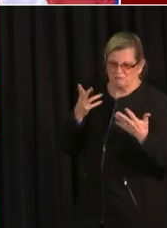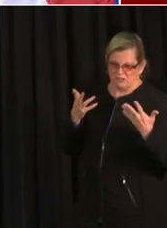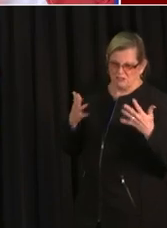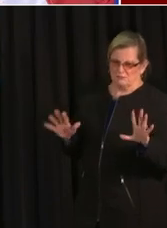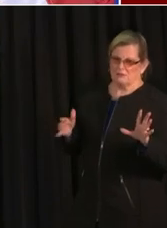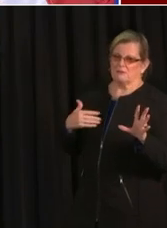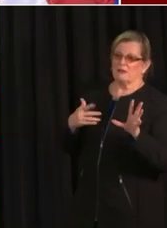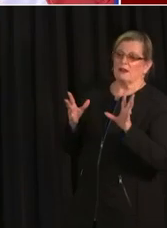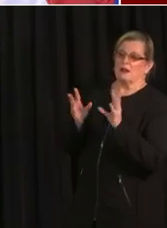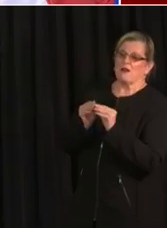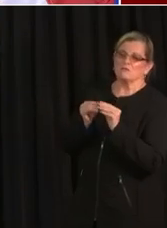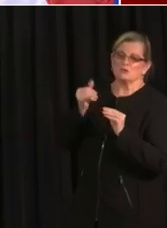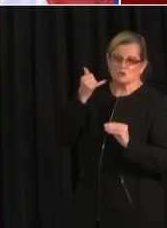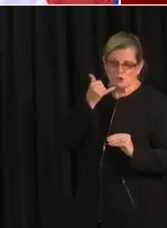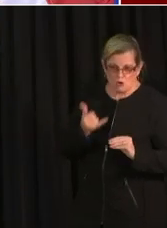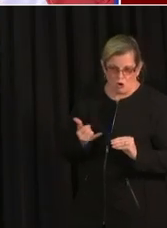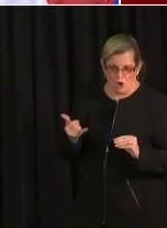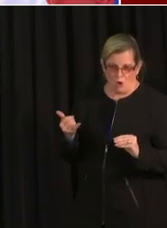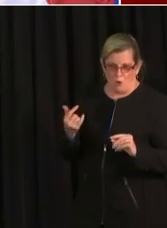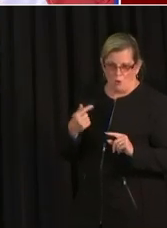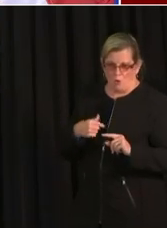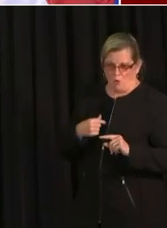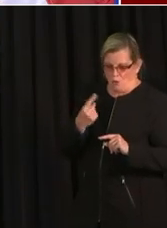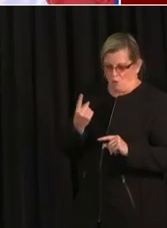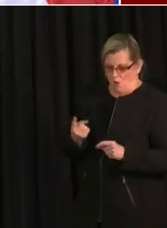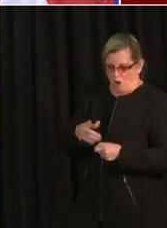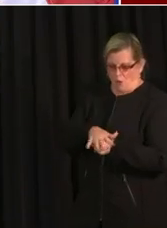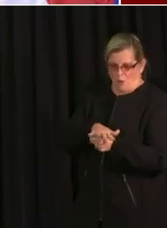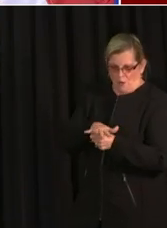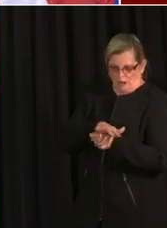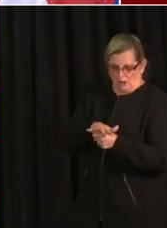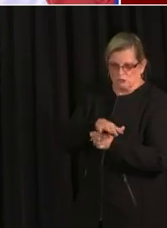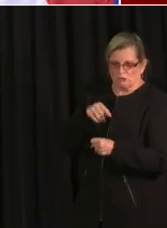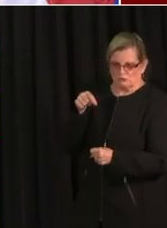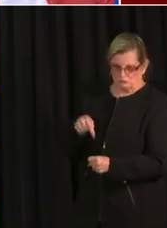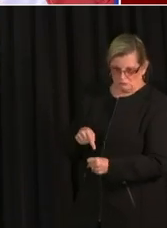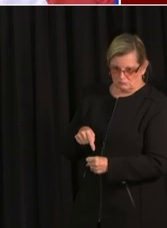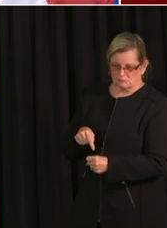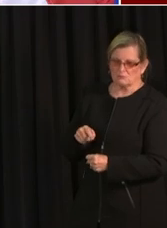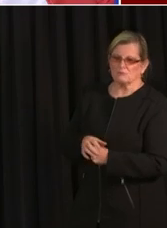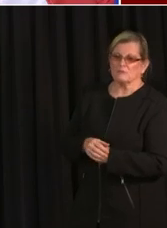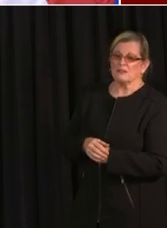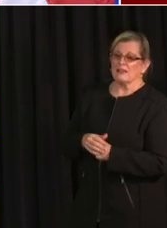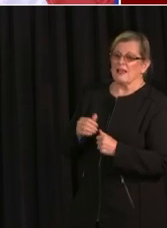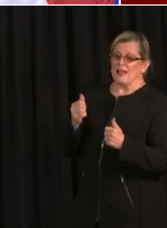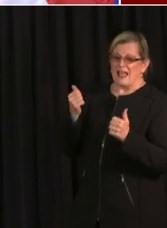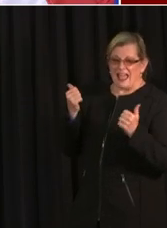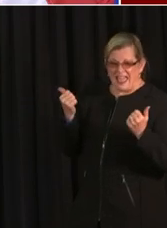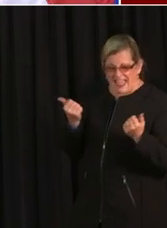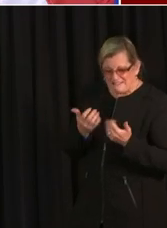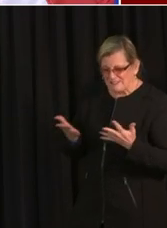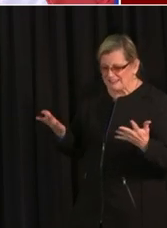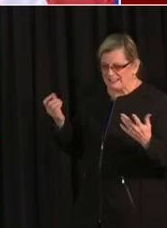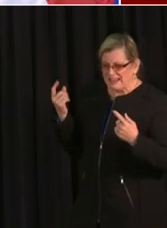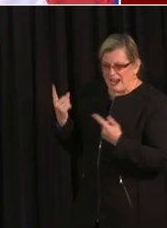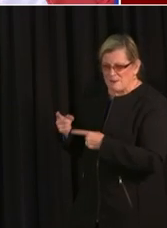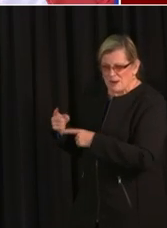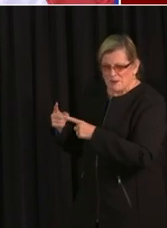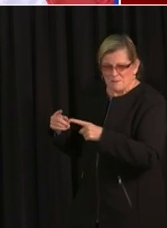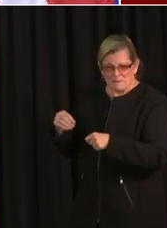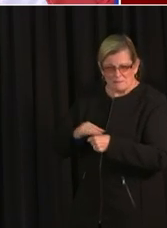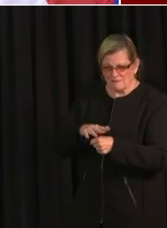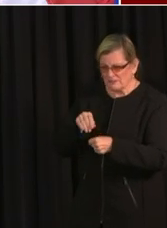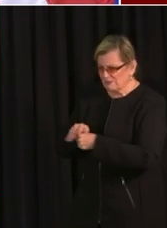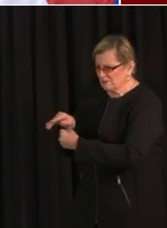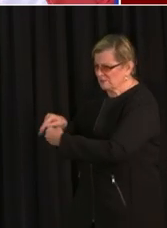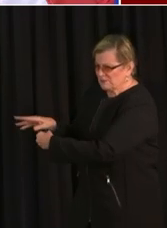are one region, and we're a porous region, and everything that happens in Maryland